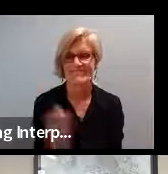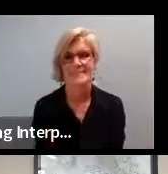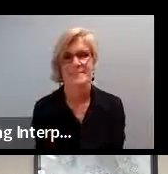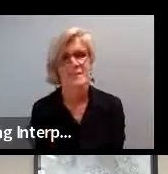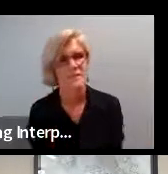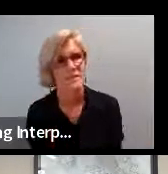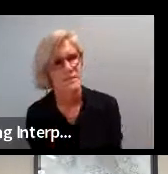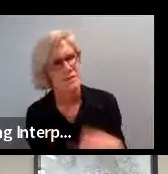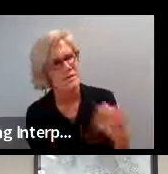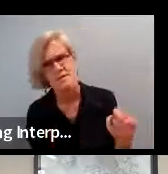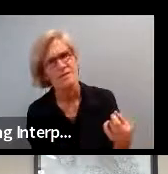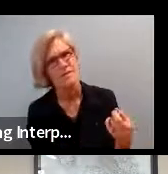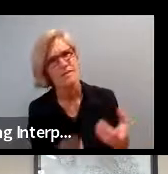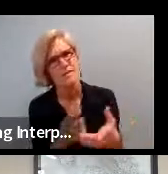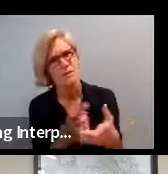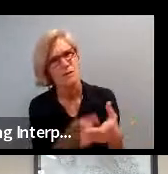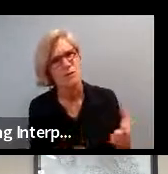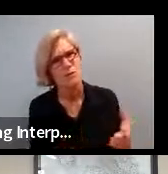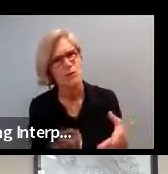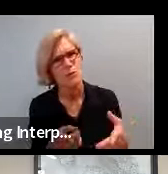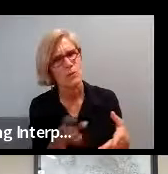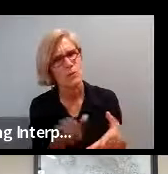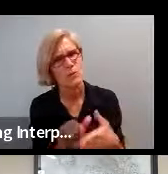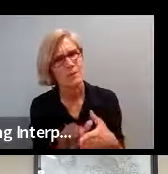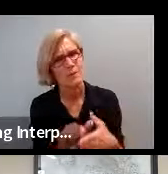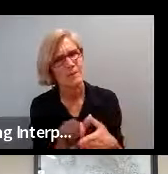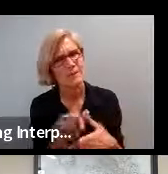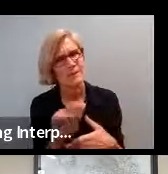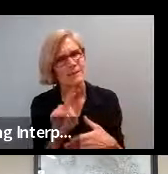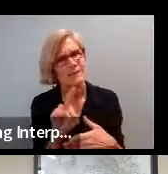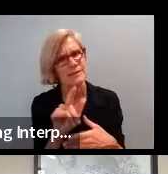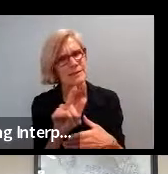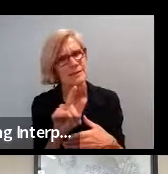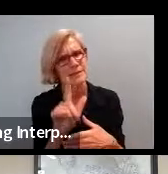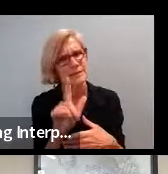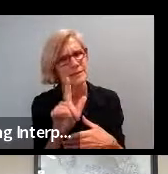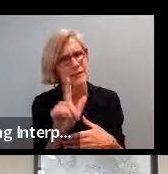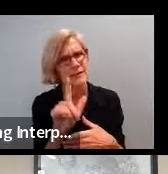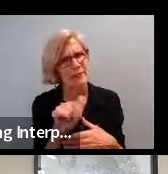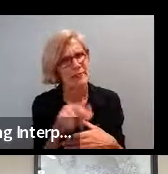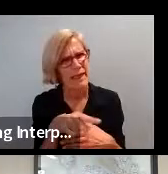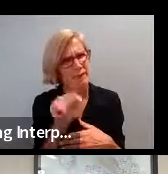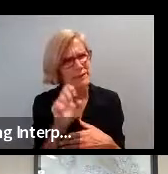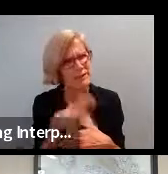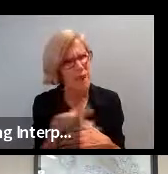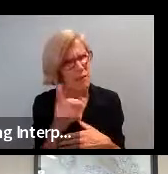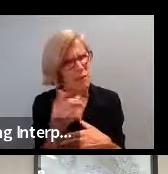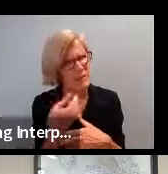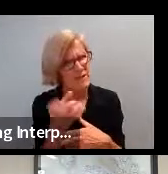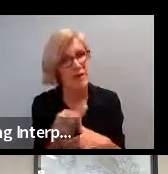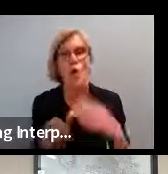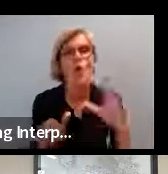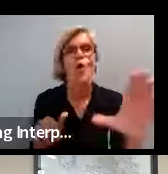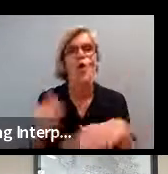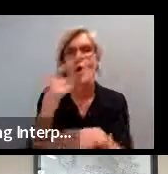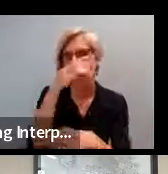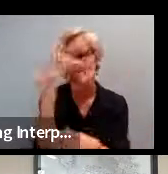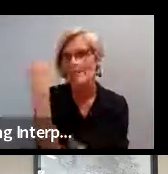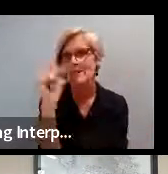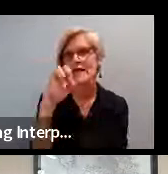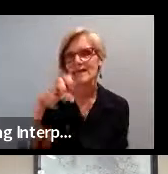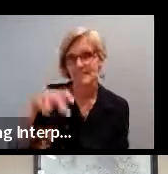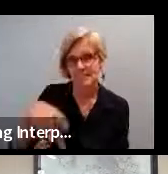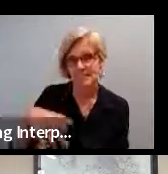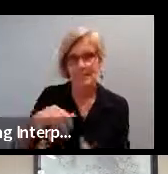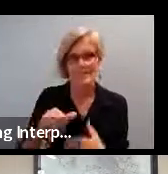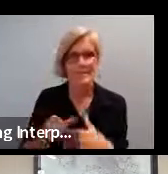what is the laptop? It's the blacktop. So the blacktop is the big area